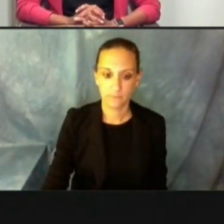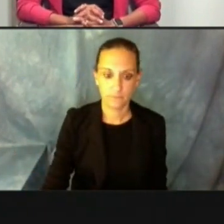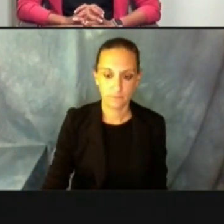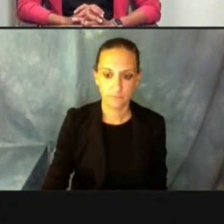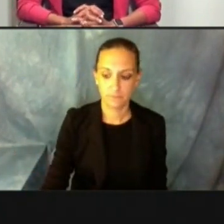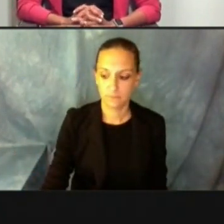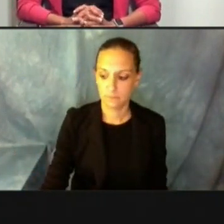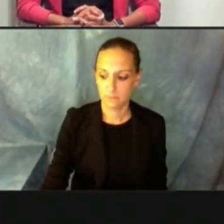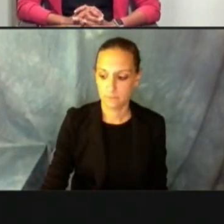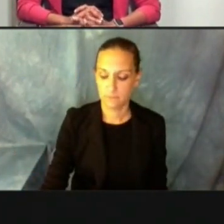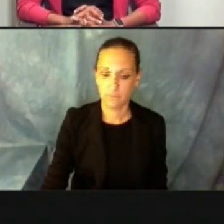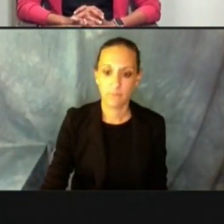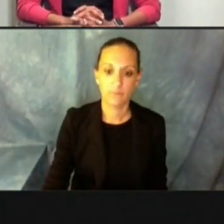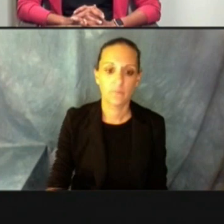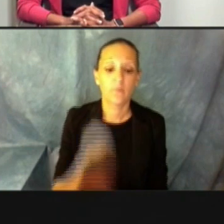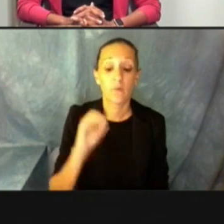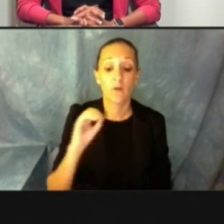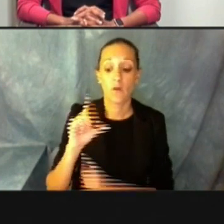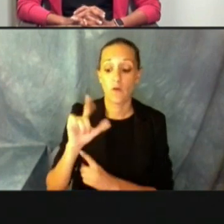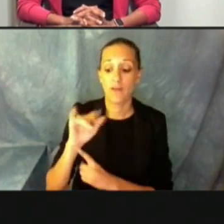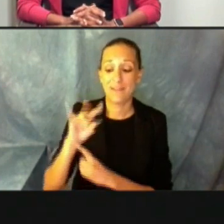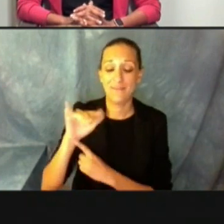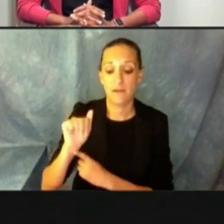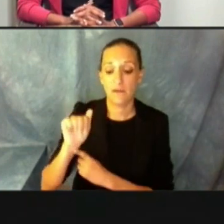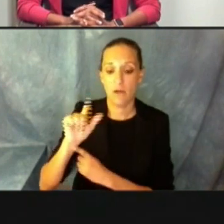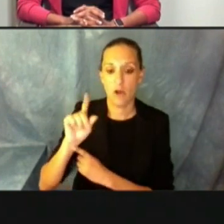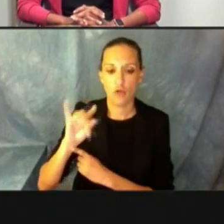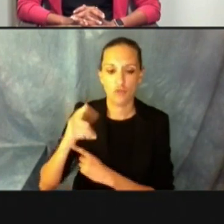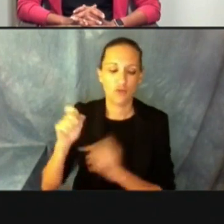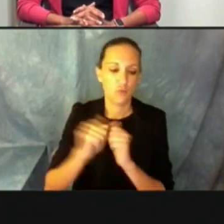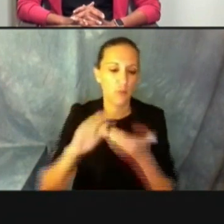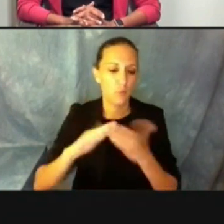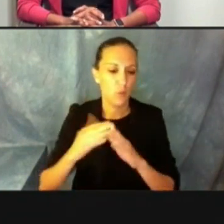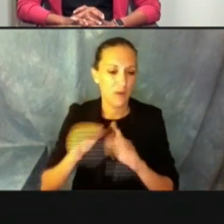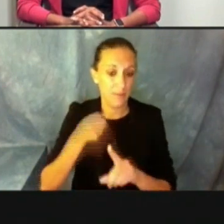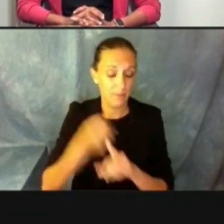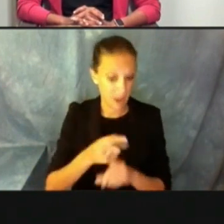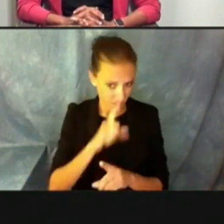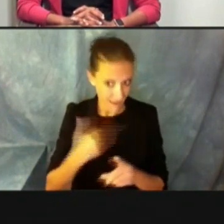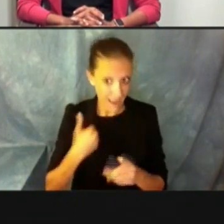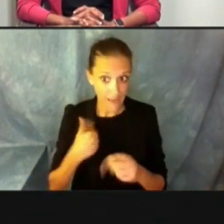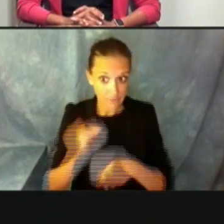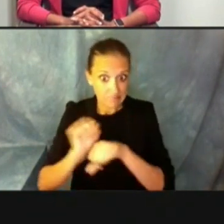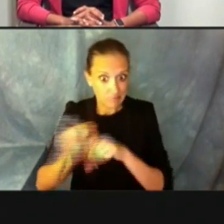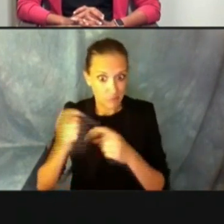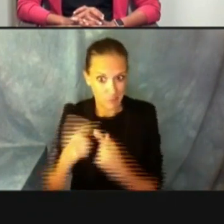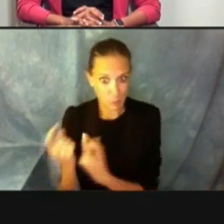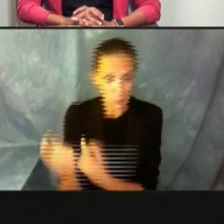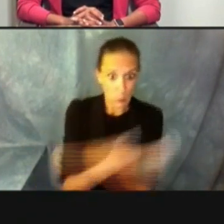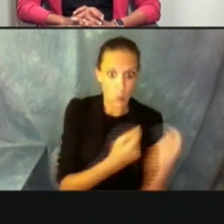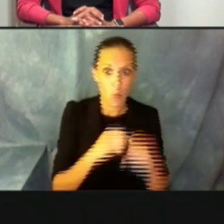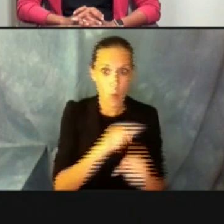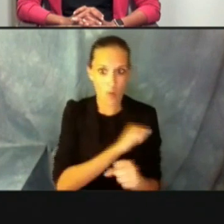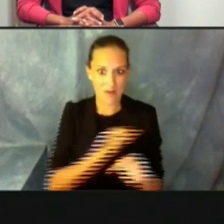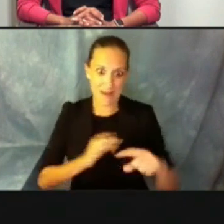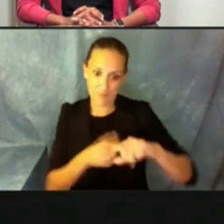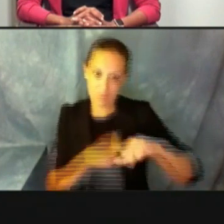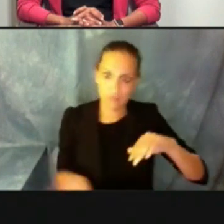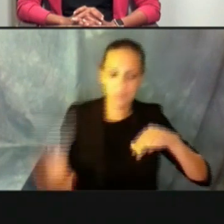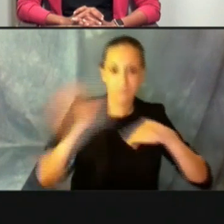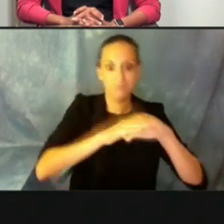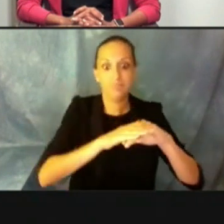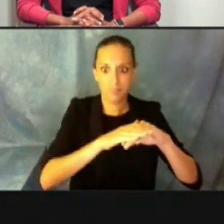Olivia Aldridge with Community Impact. Are there efforts to recruit more staff to help boost our ICU capacity? Why are